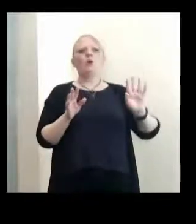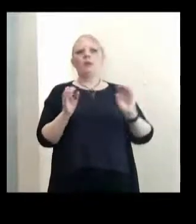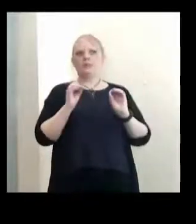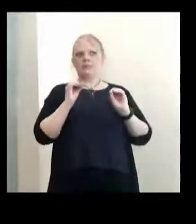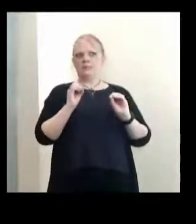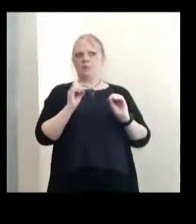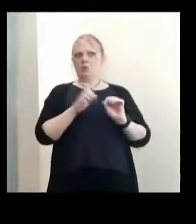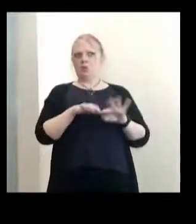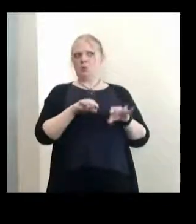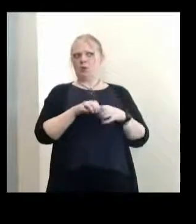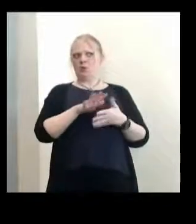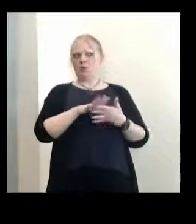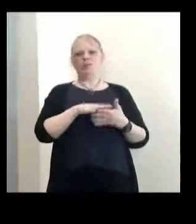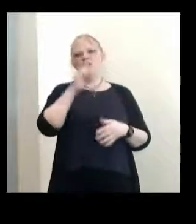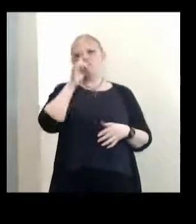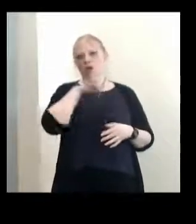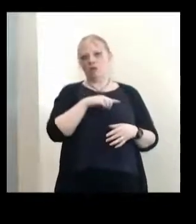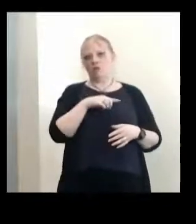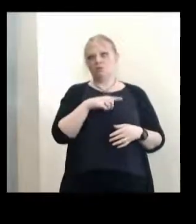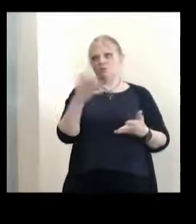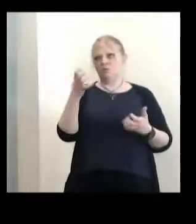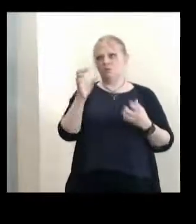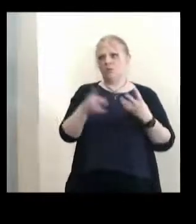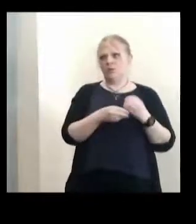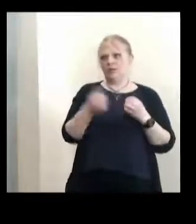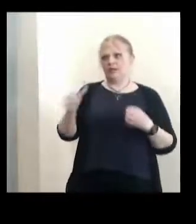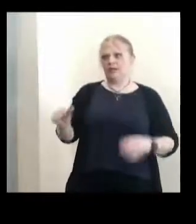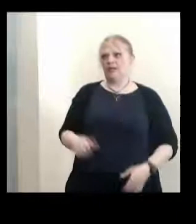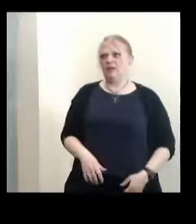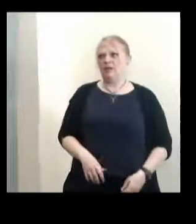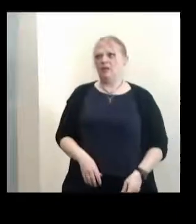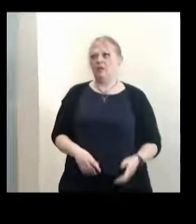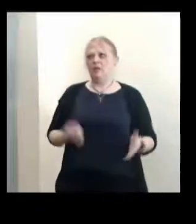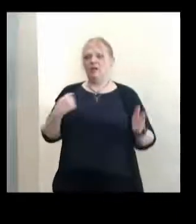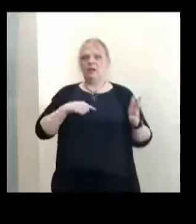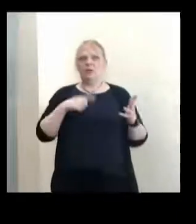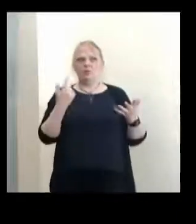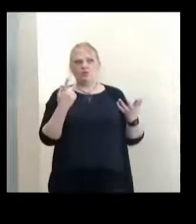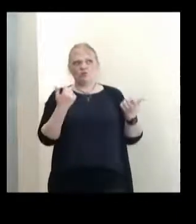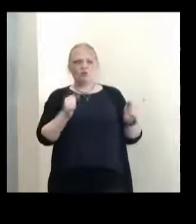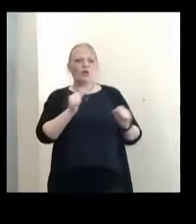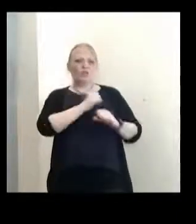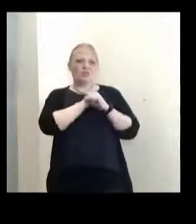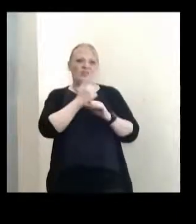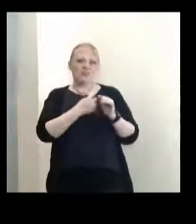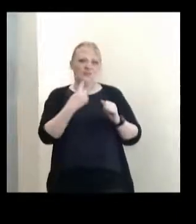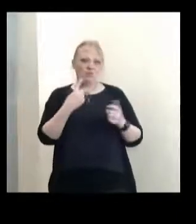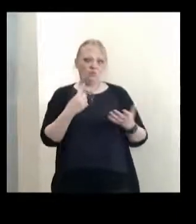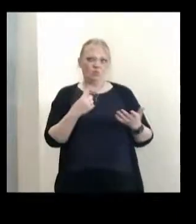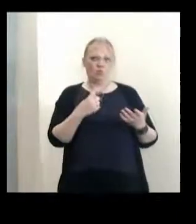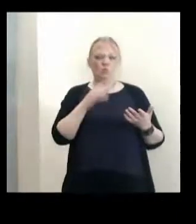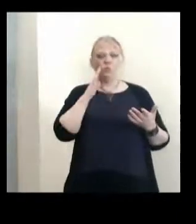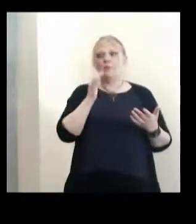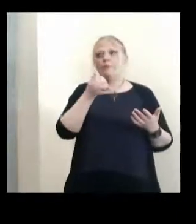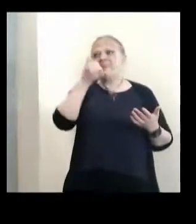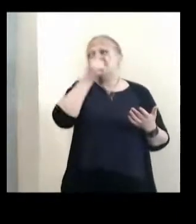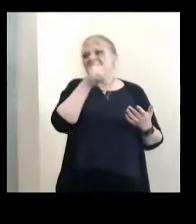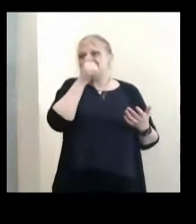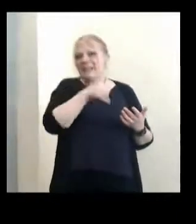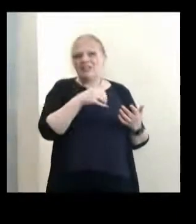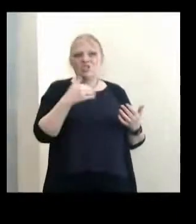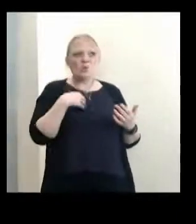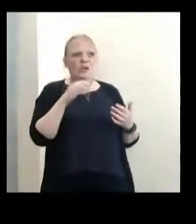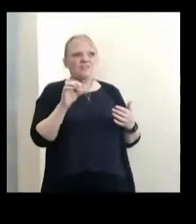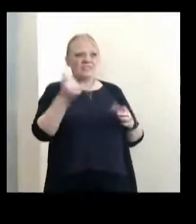false. Doctor, would you like to add anything? And so we're just trying to protect everyone. And it would be silly to have 10 cases turn